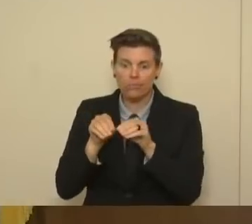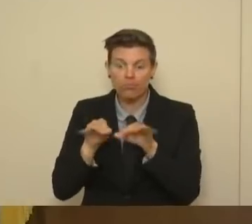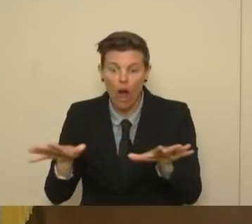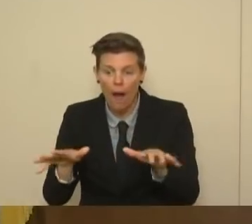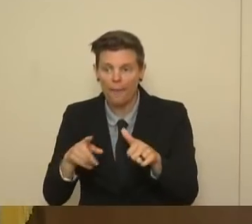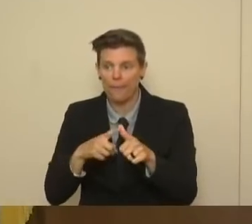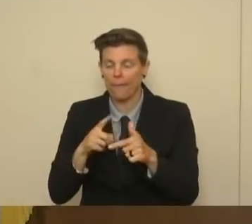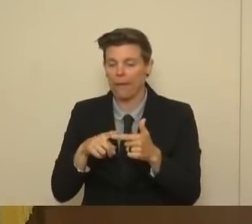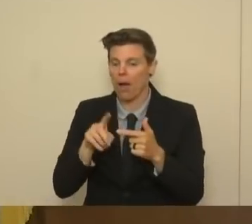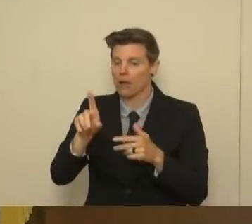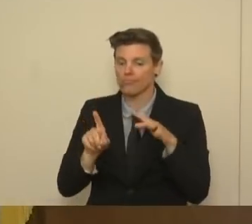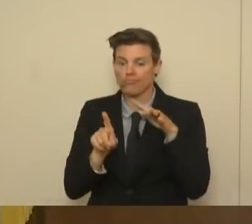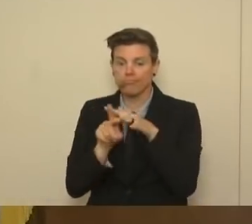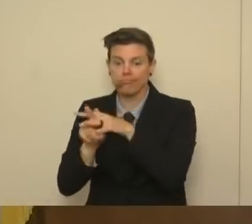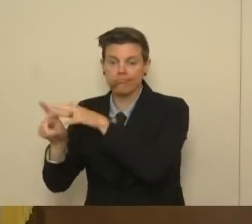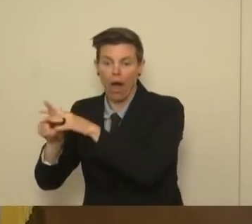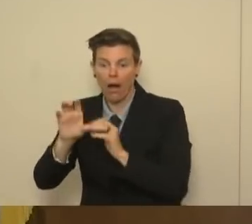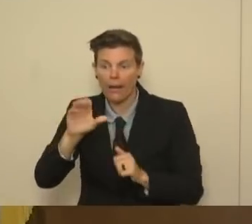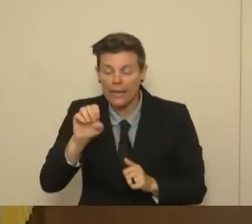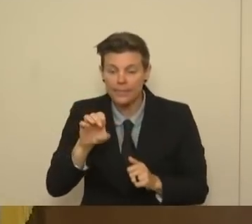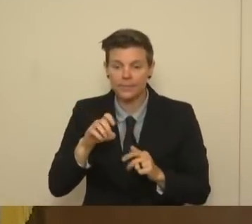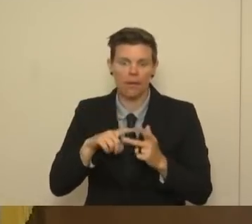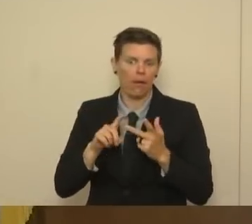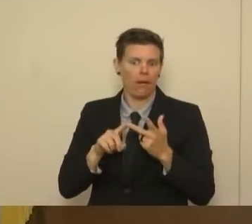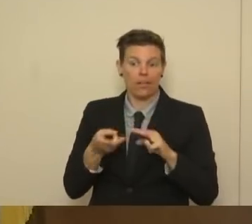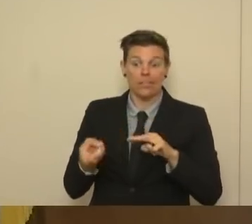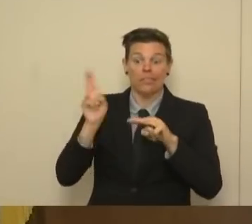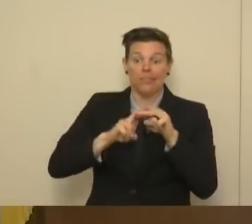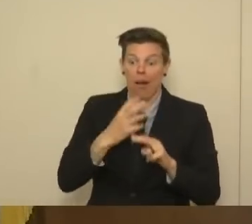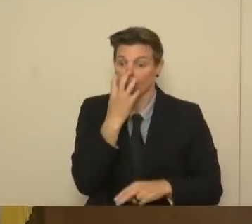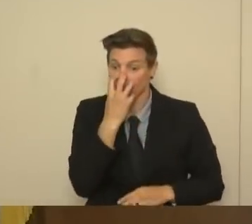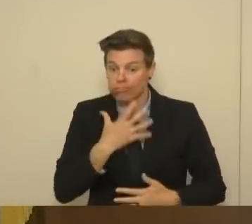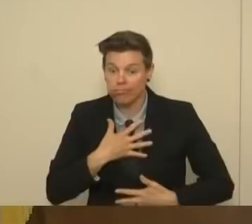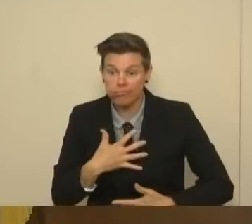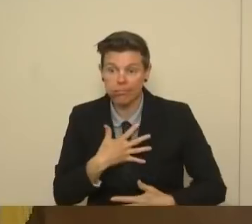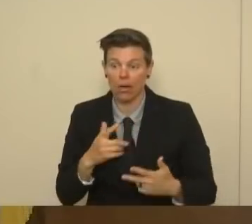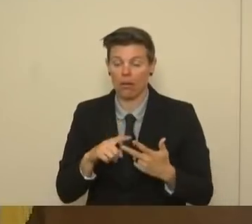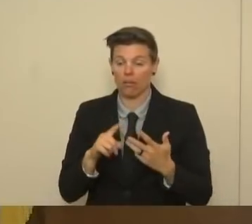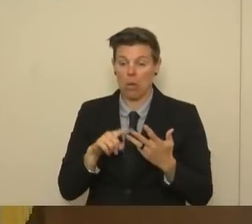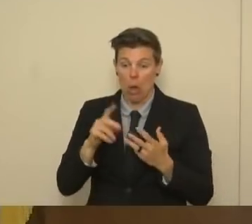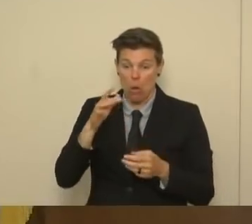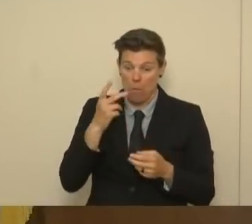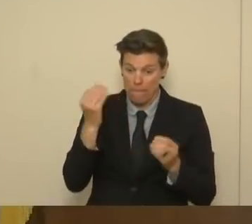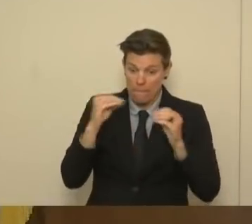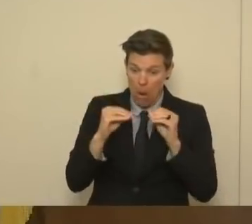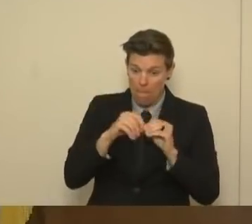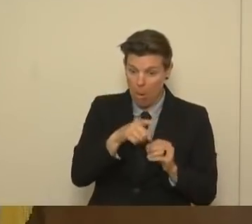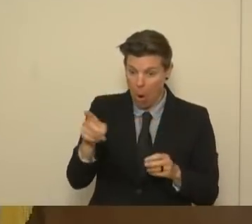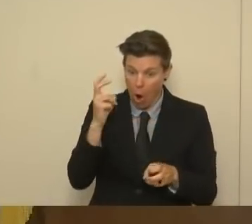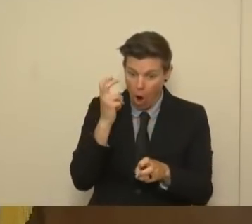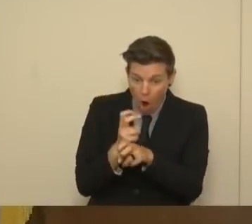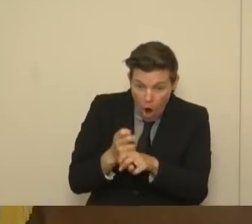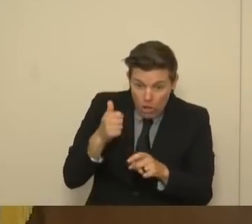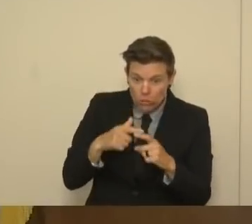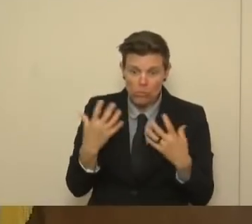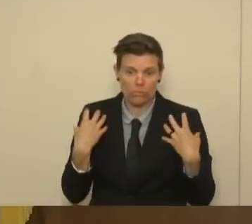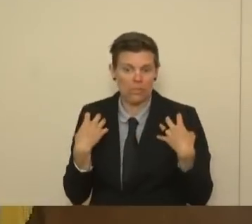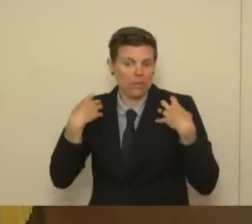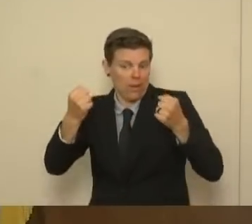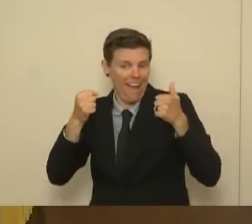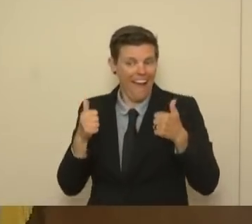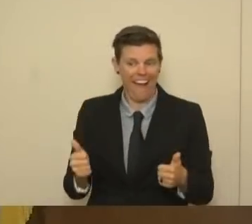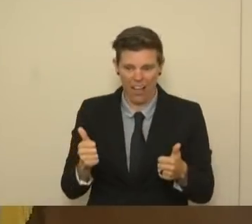on ventilators, people who are having a hard time recovering, and people who die. It